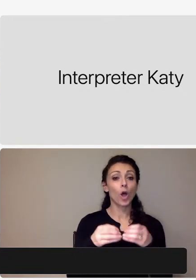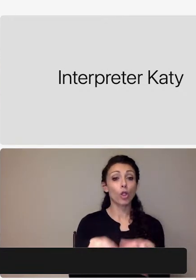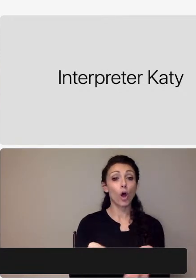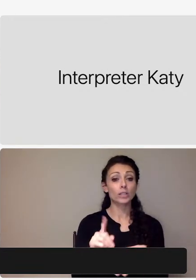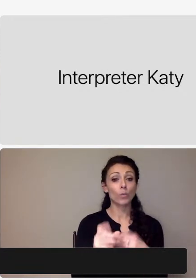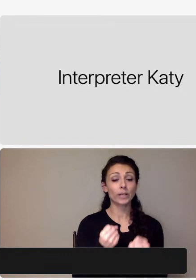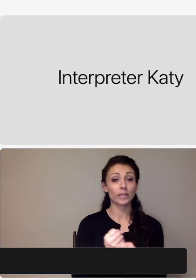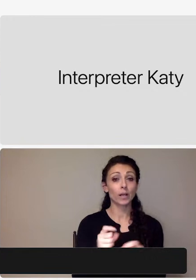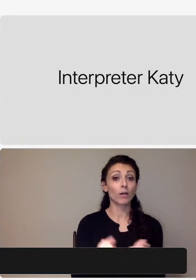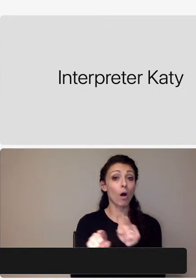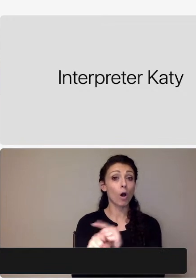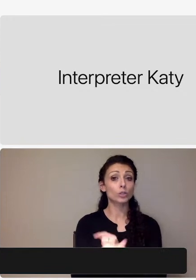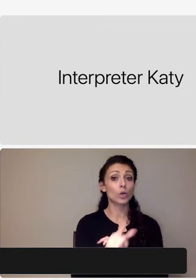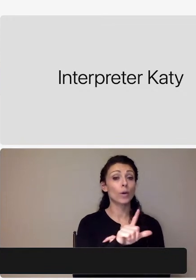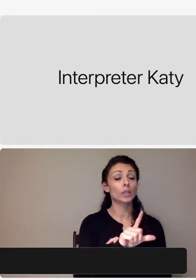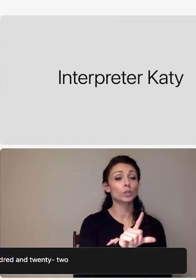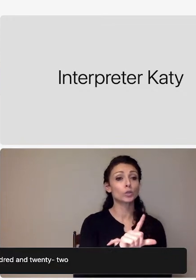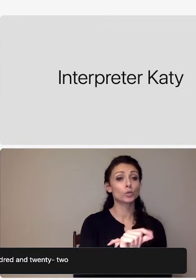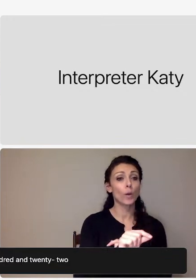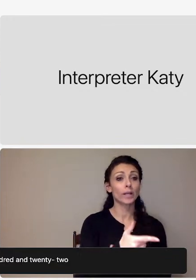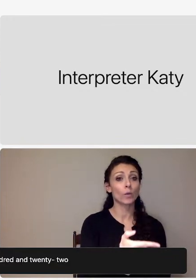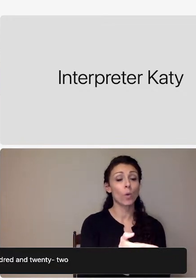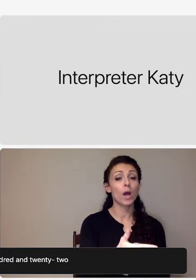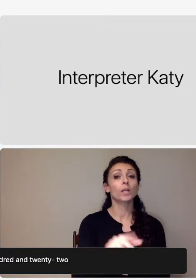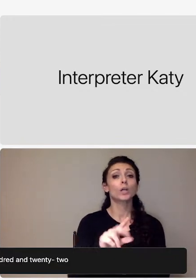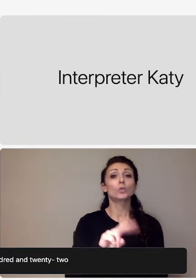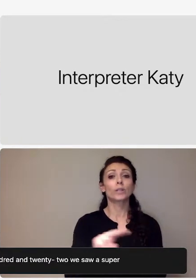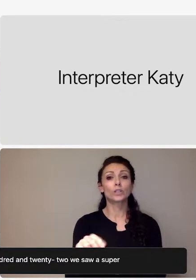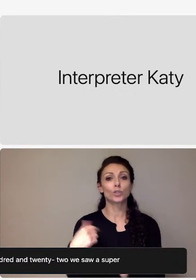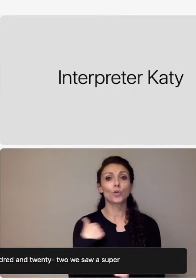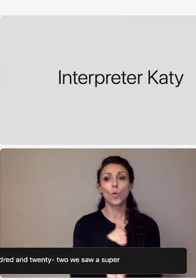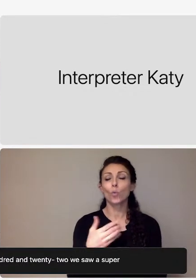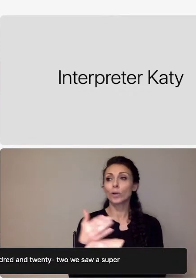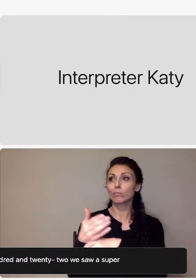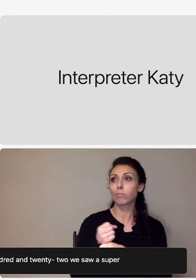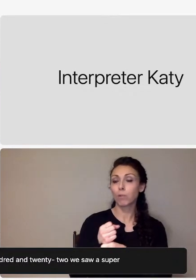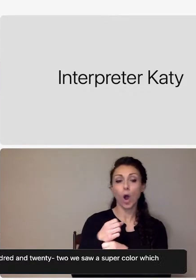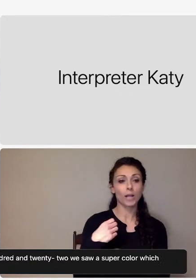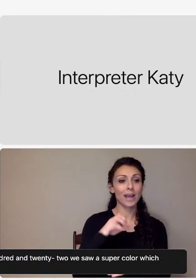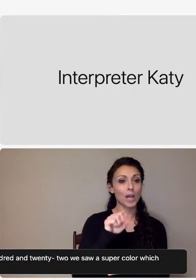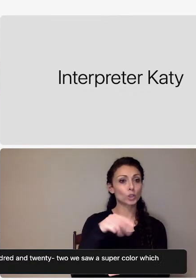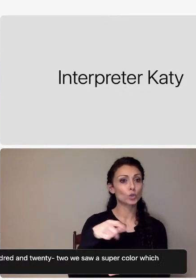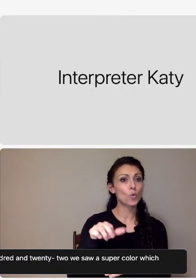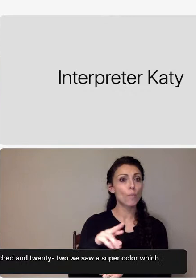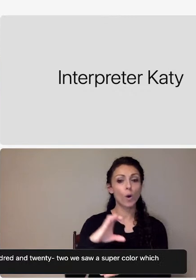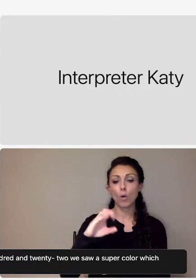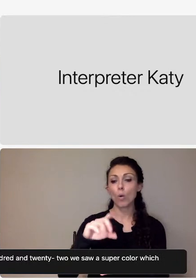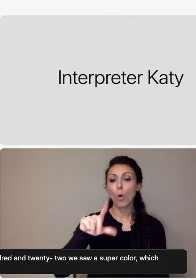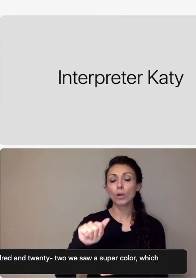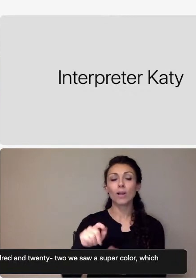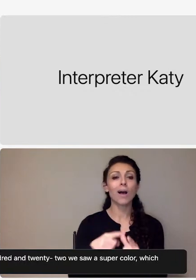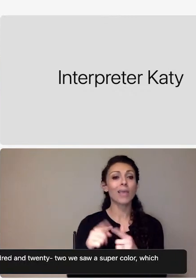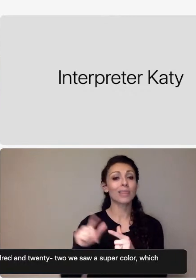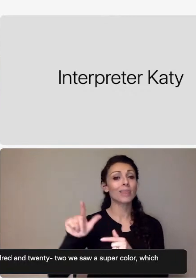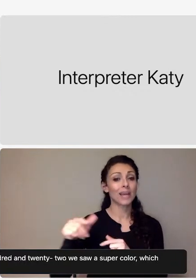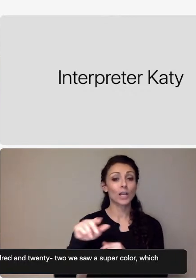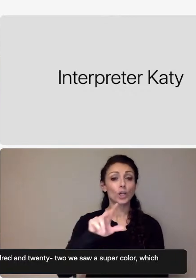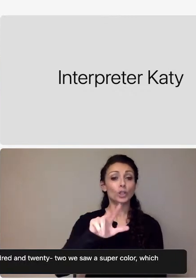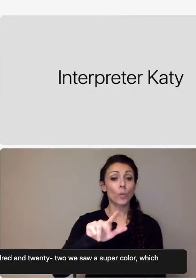also in 2122 we saw a super cola which decreases to average levels in 2223